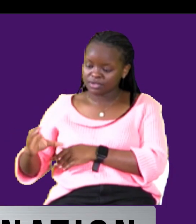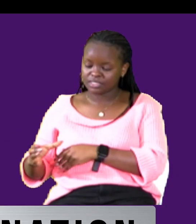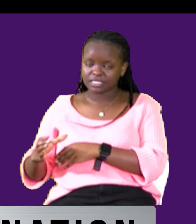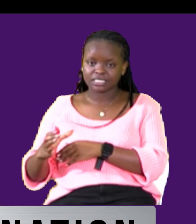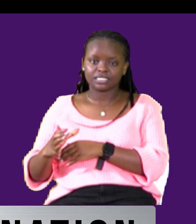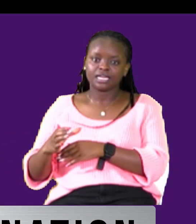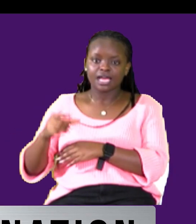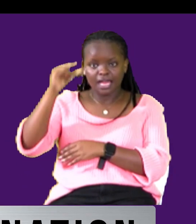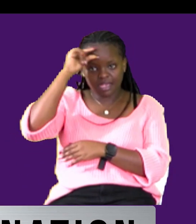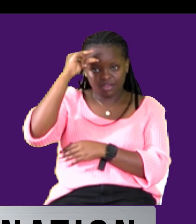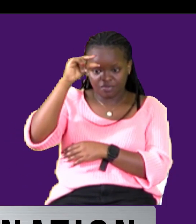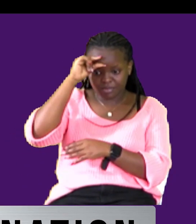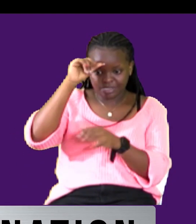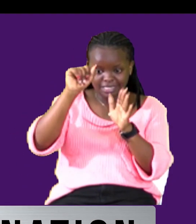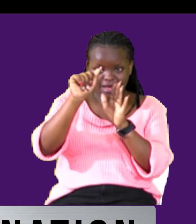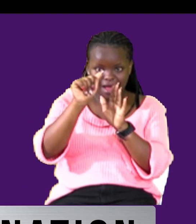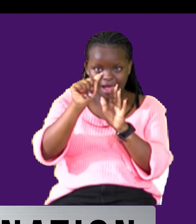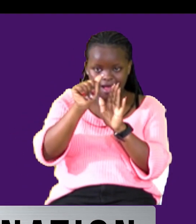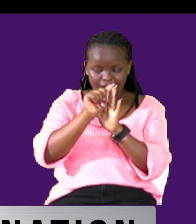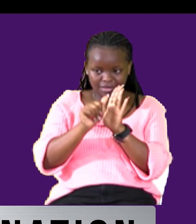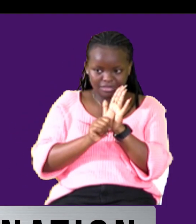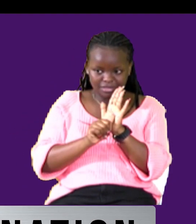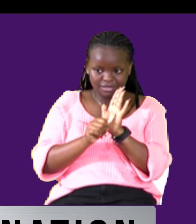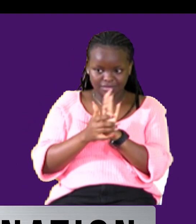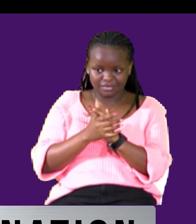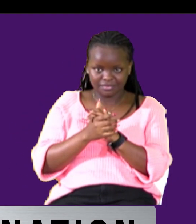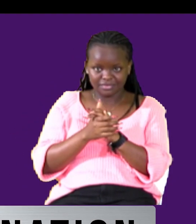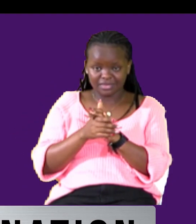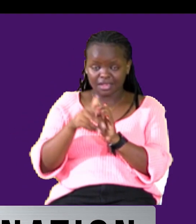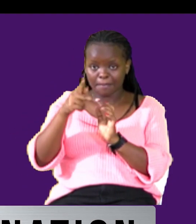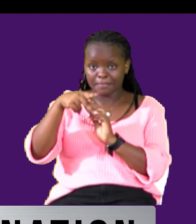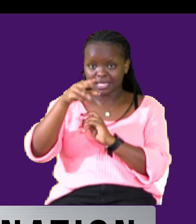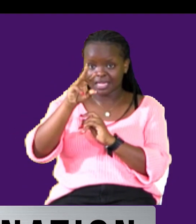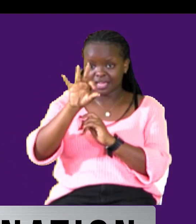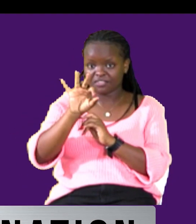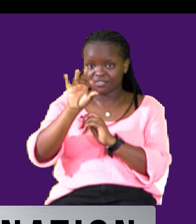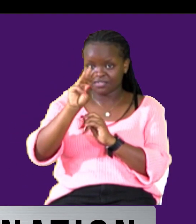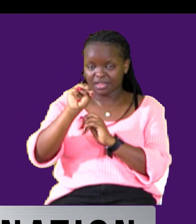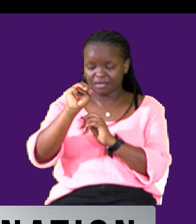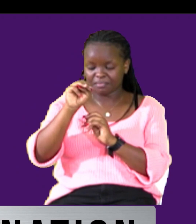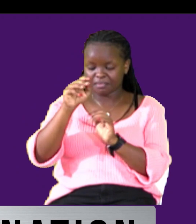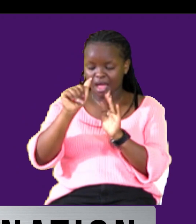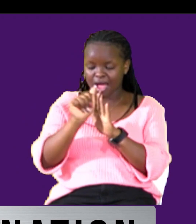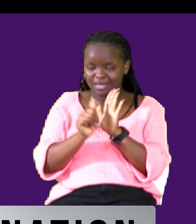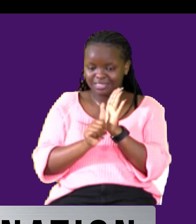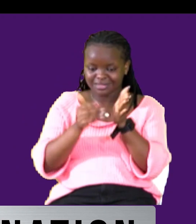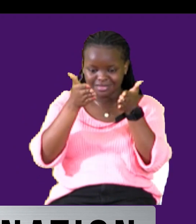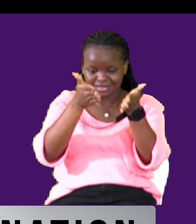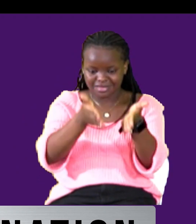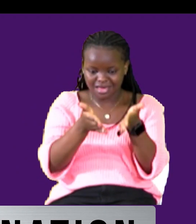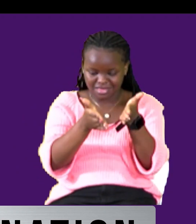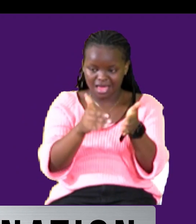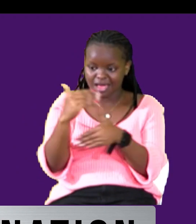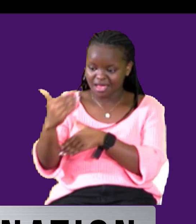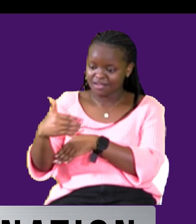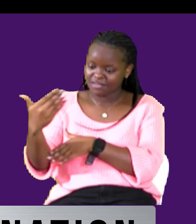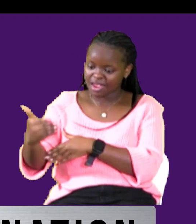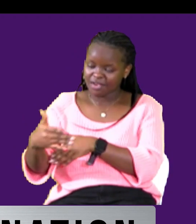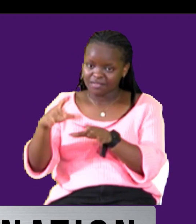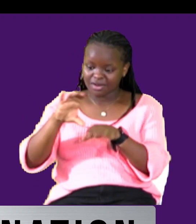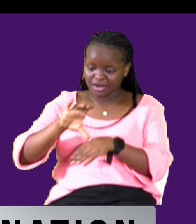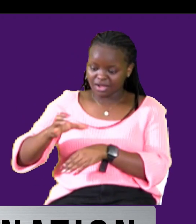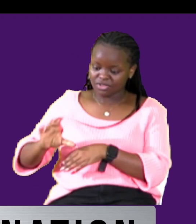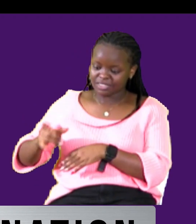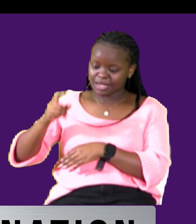Act. It was envisaged, and even in the PFM Act, it was envisaged that in every county there